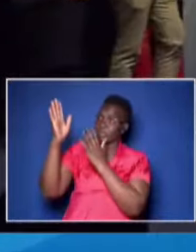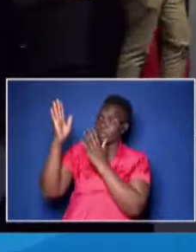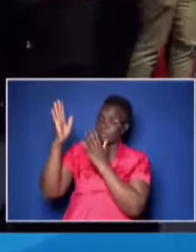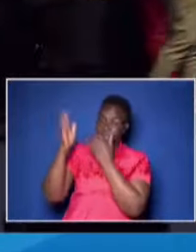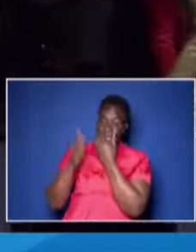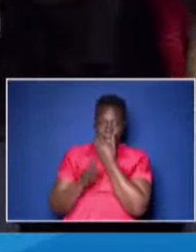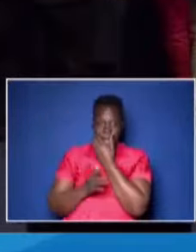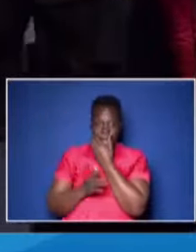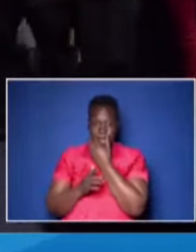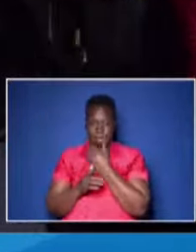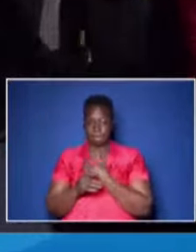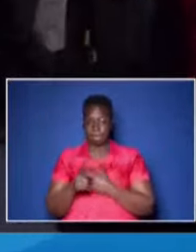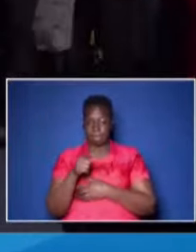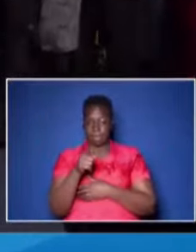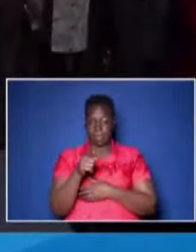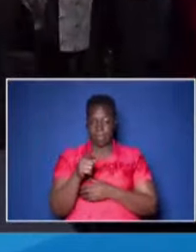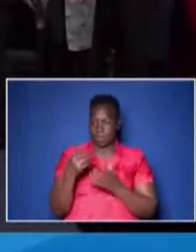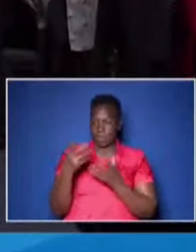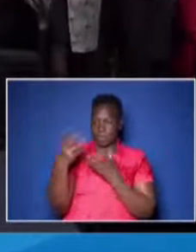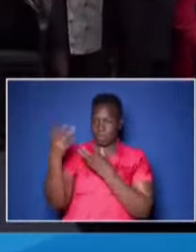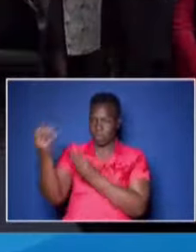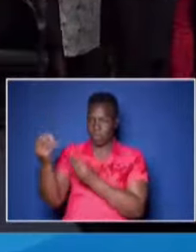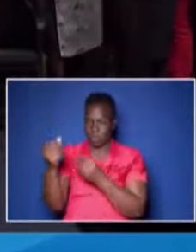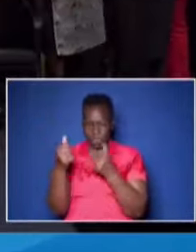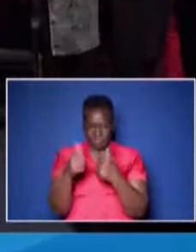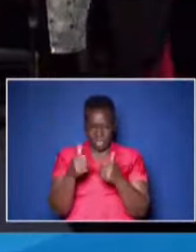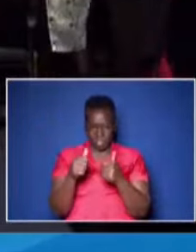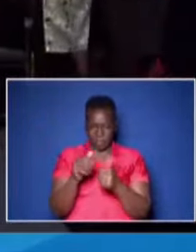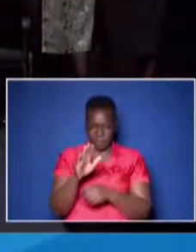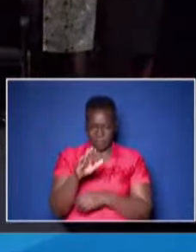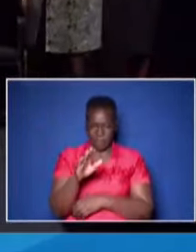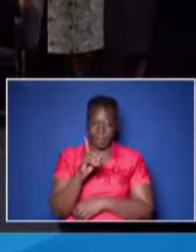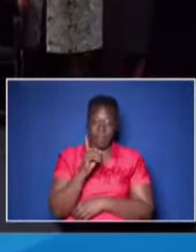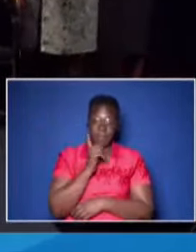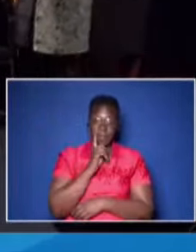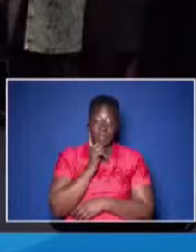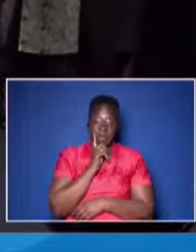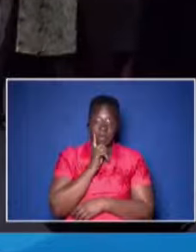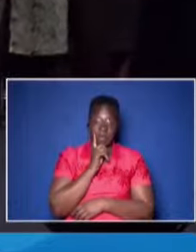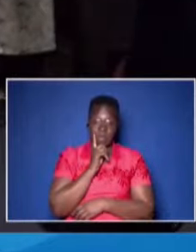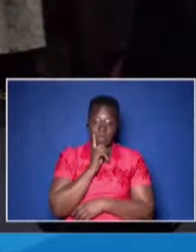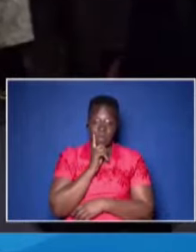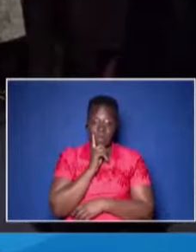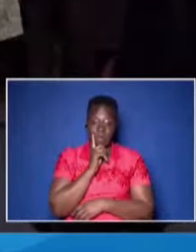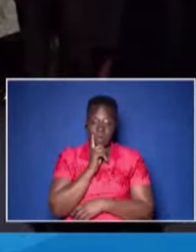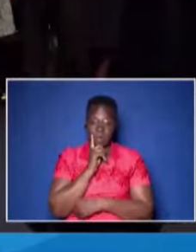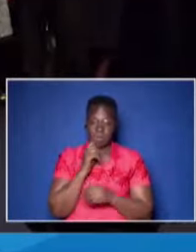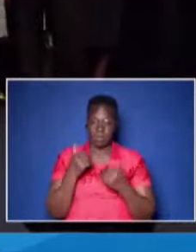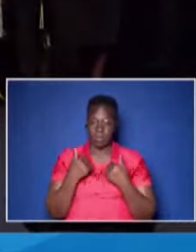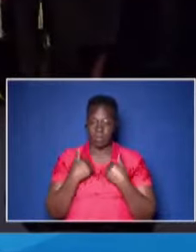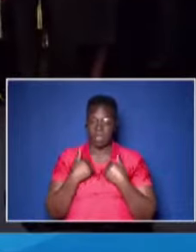before you leave tomorrow there's a pastor's meeting at